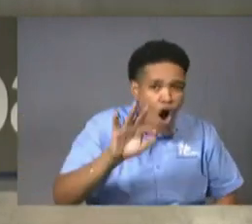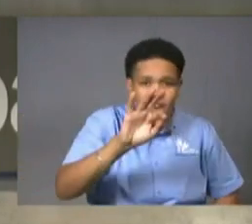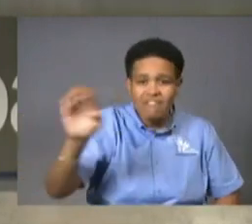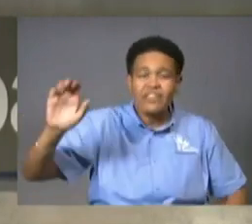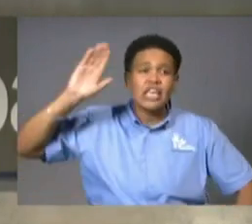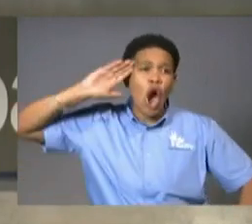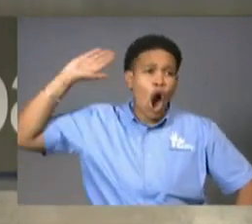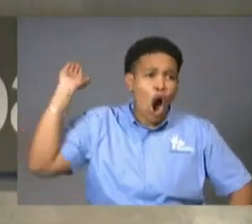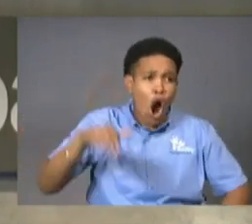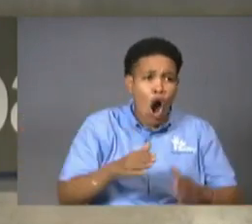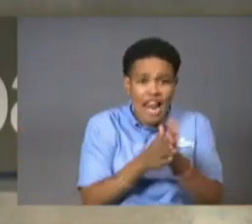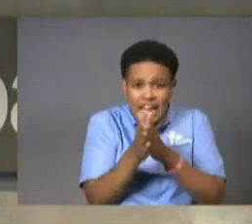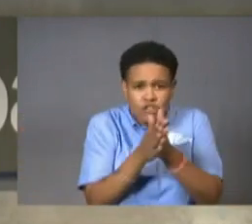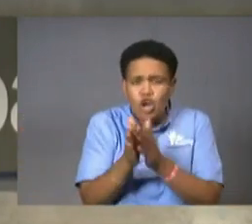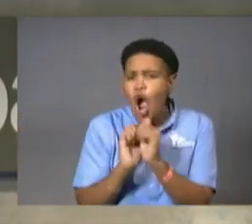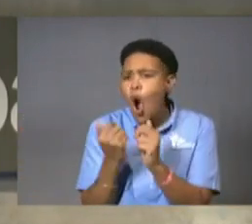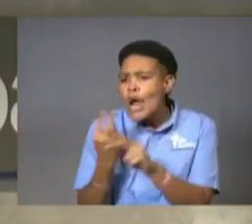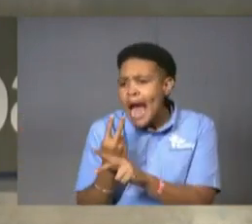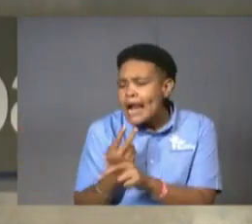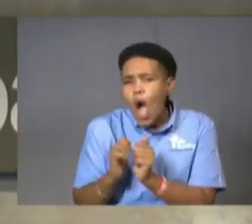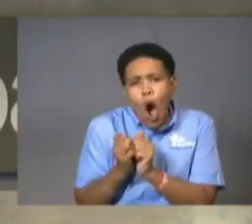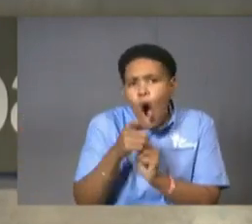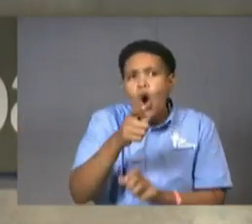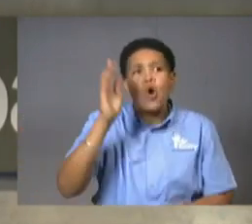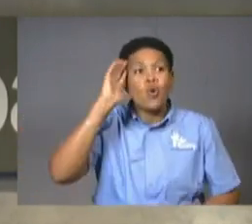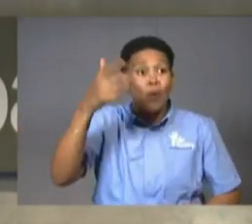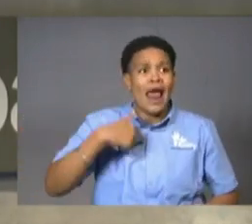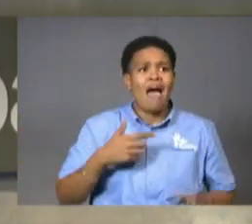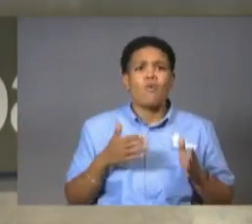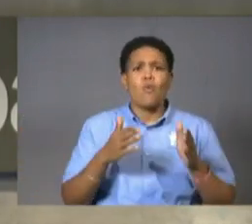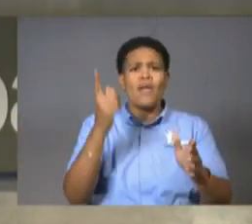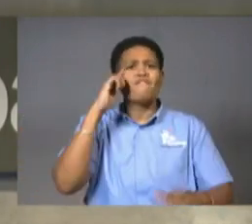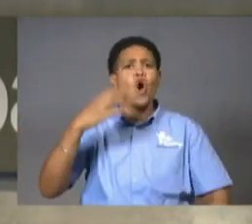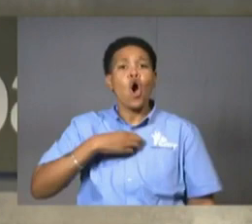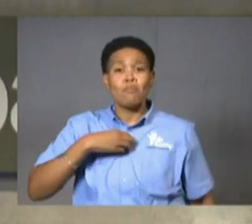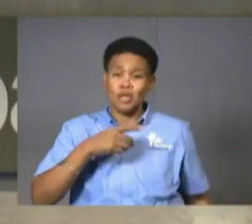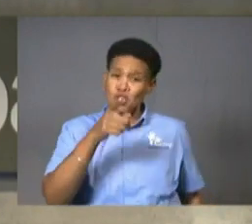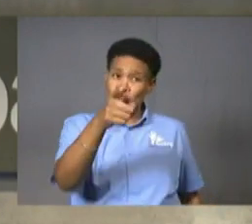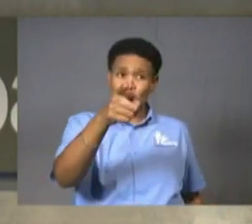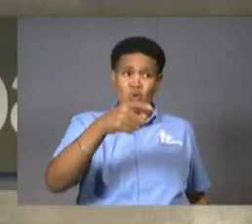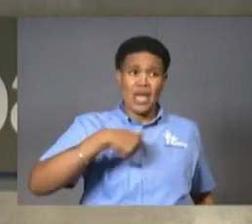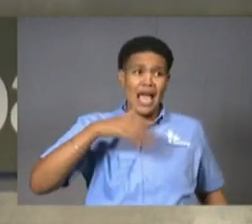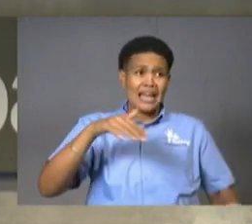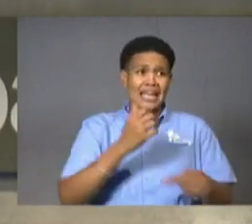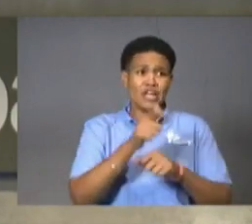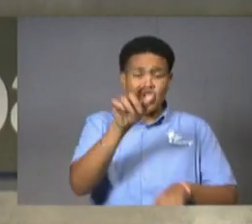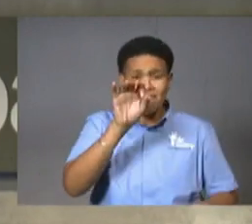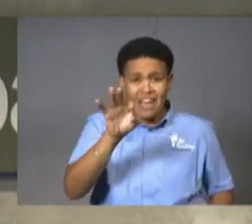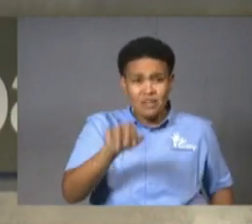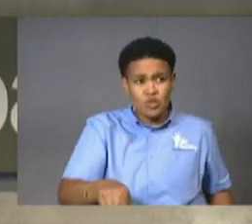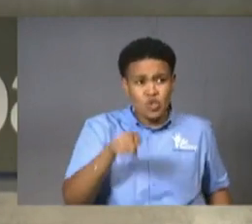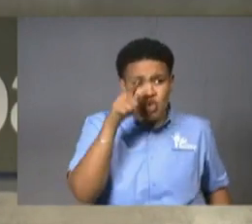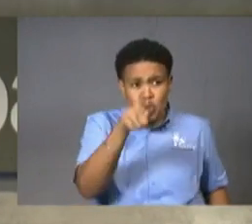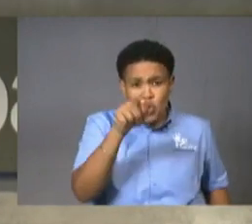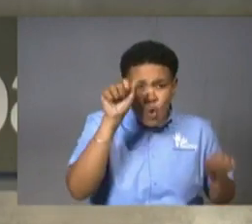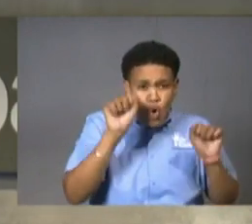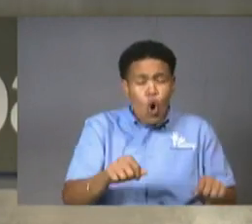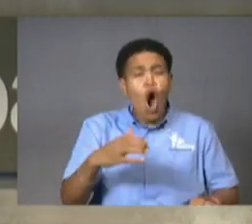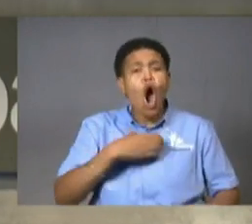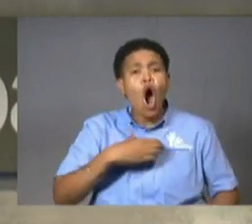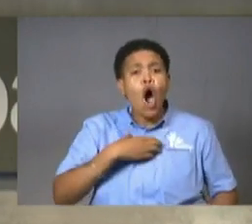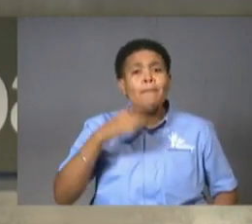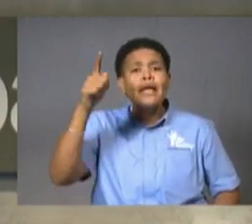be calculated. There would be an avenue for complaints. So you, I didn't get your name on Facebook, but so you could complain